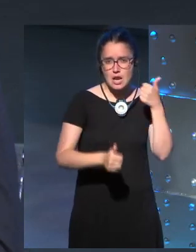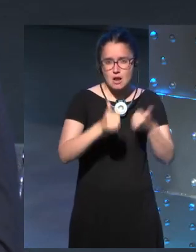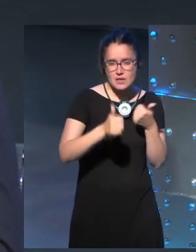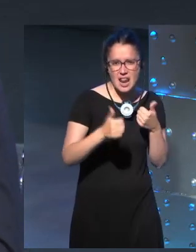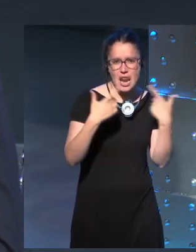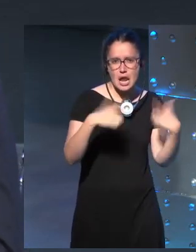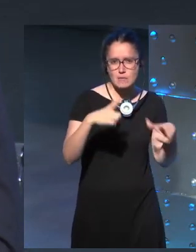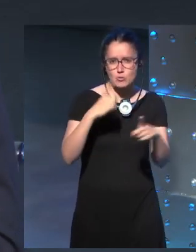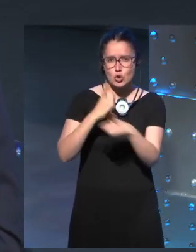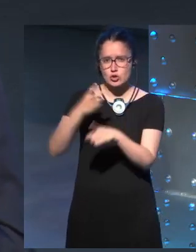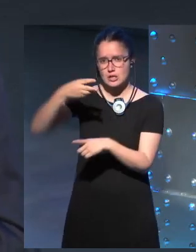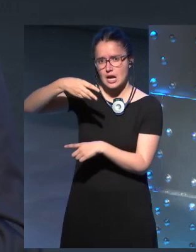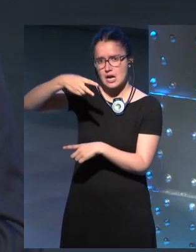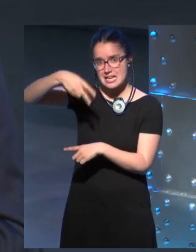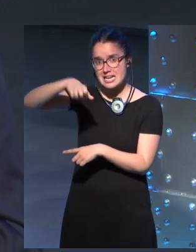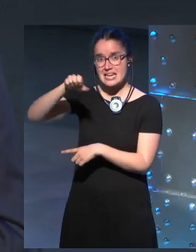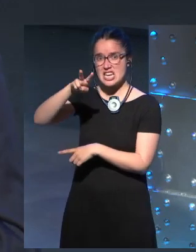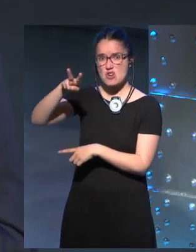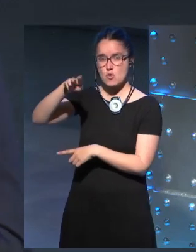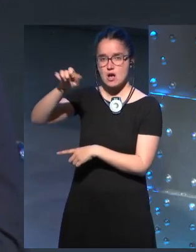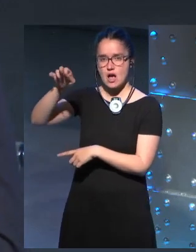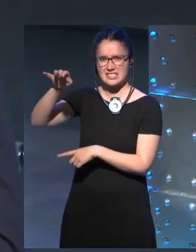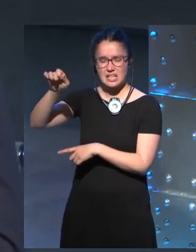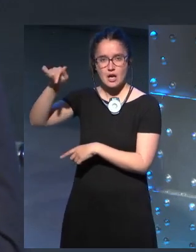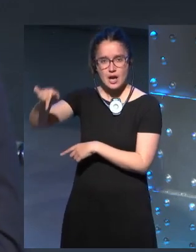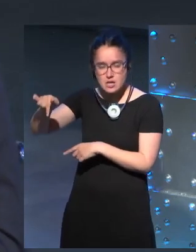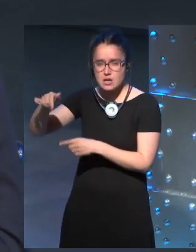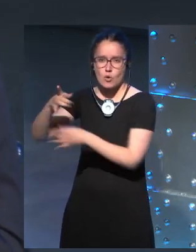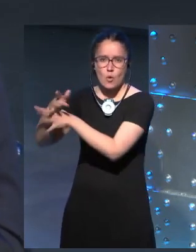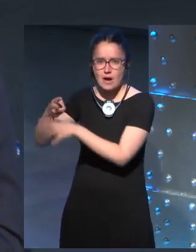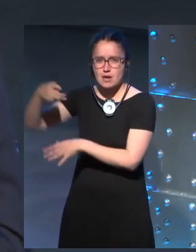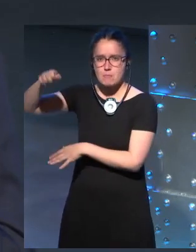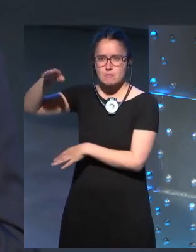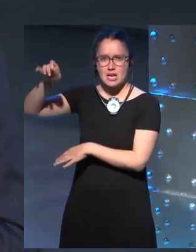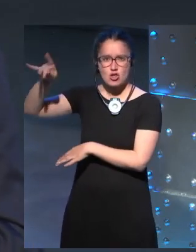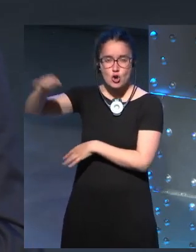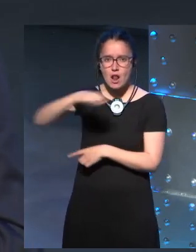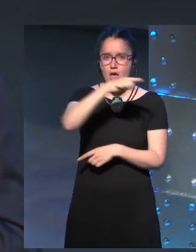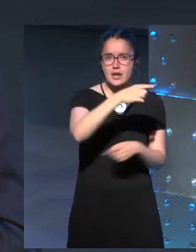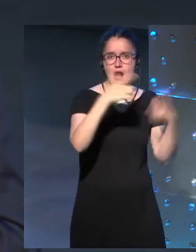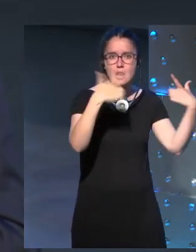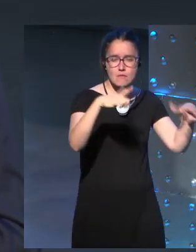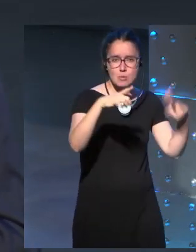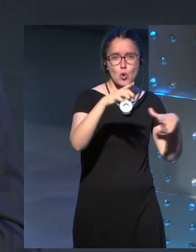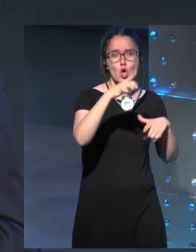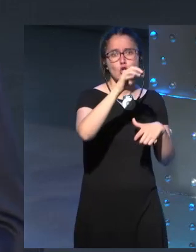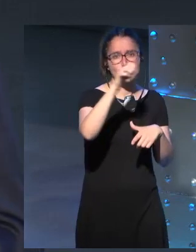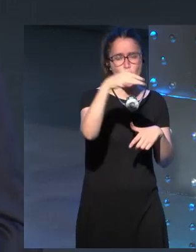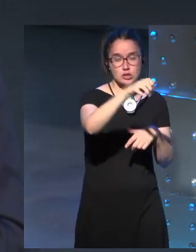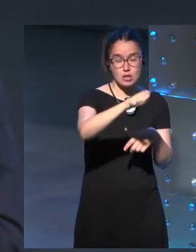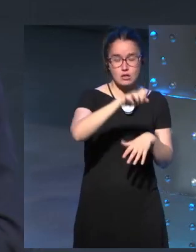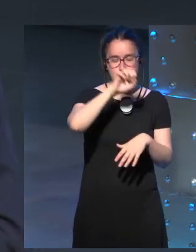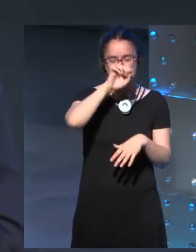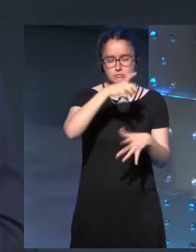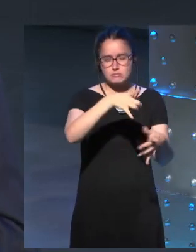final. There was Liverpool against Newcastle, 3-0. There was Marky McDonald in Newcastle and John Toshak and Glenn Kegel